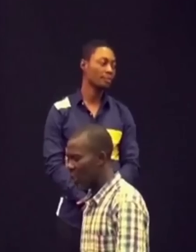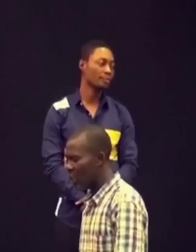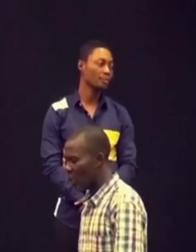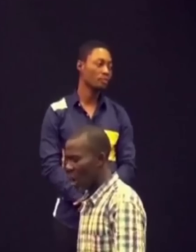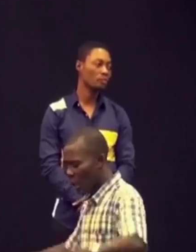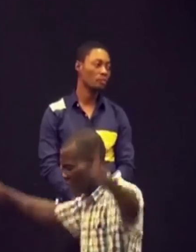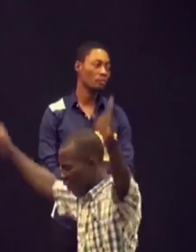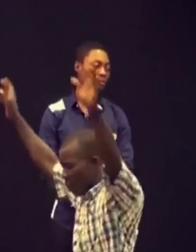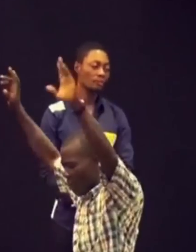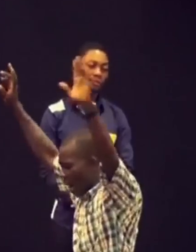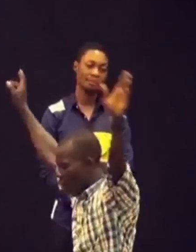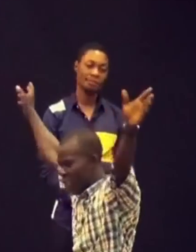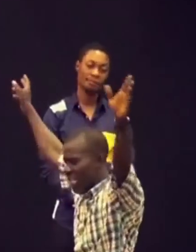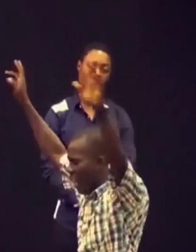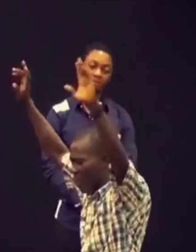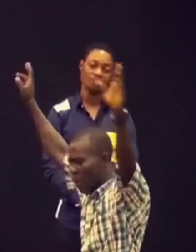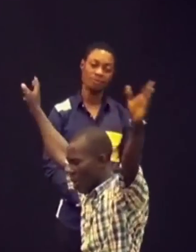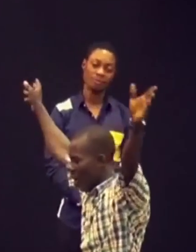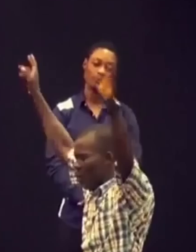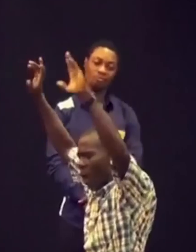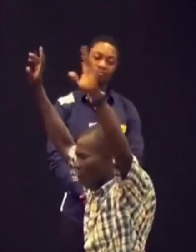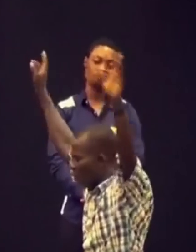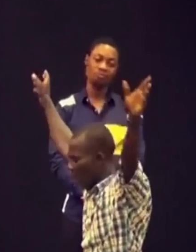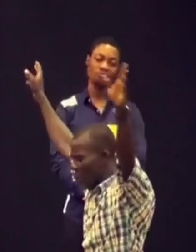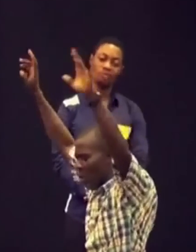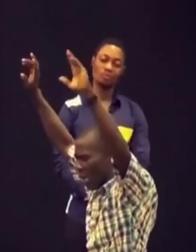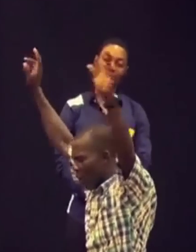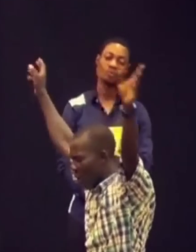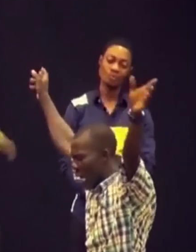iwa loluwa ti gbogbo aye nbo